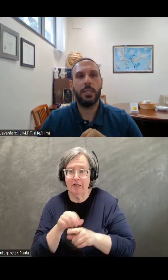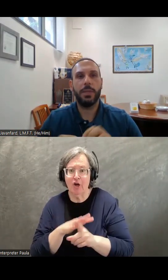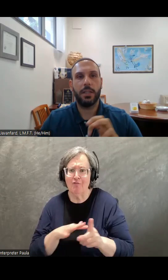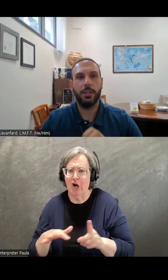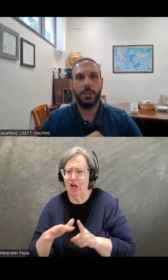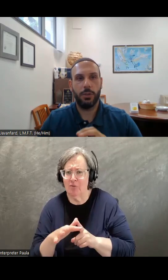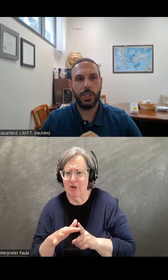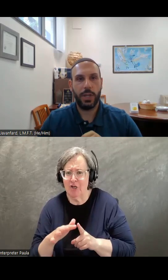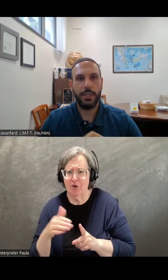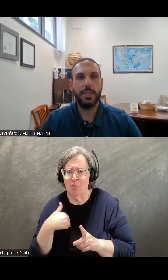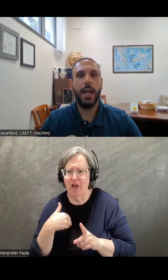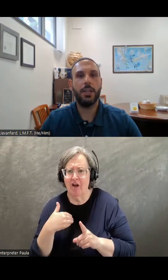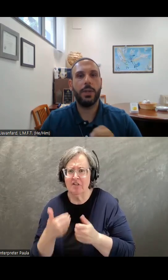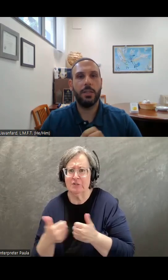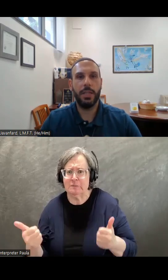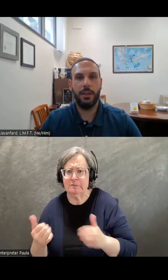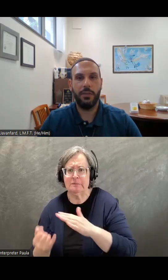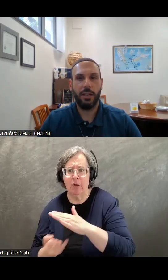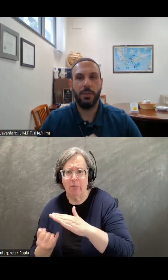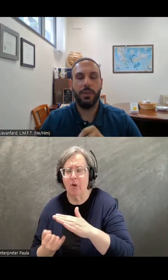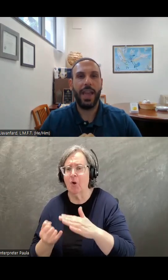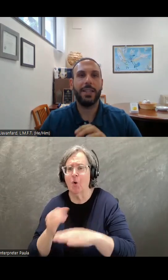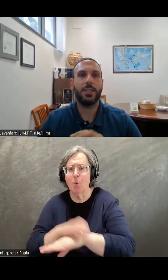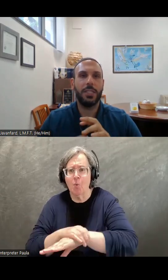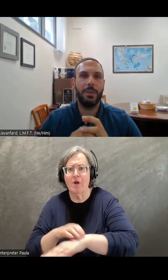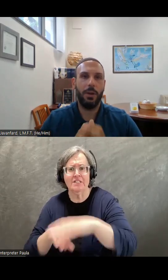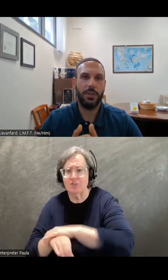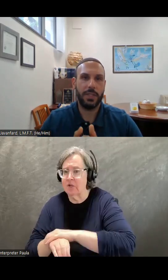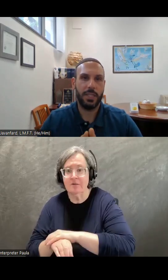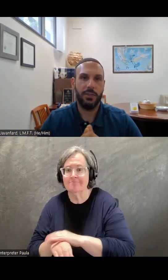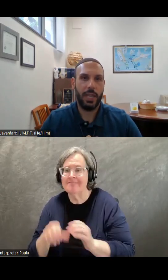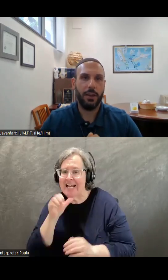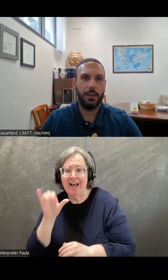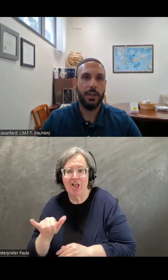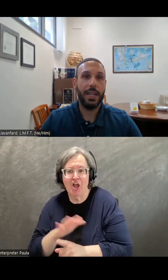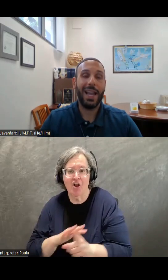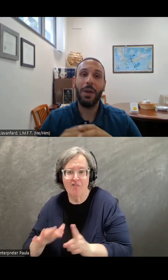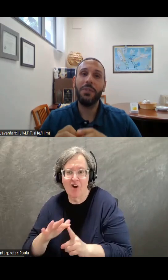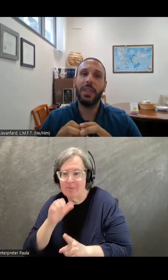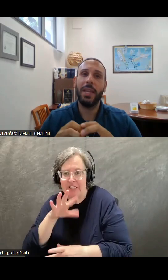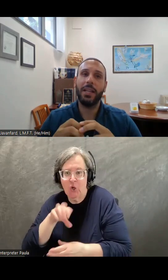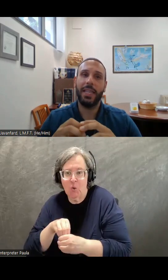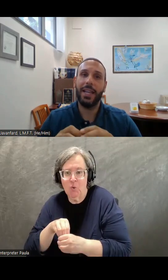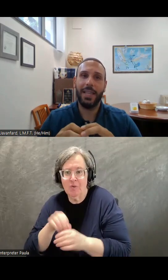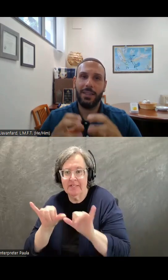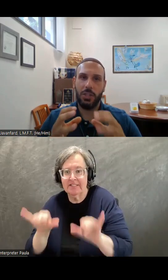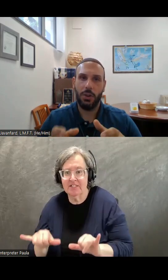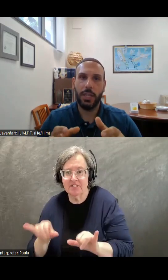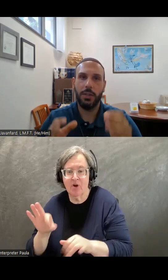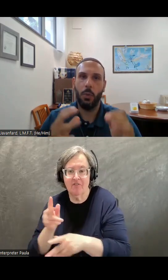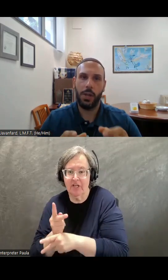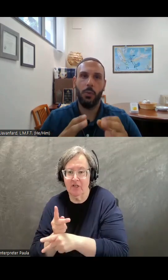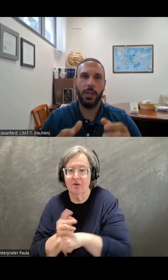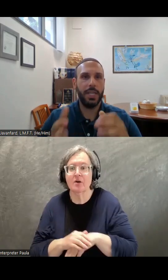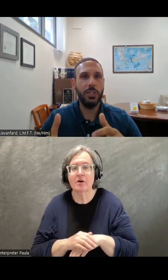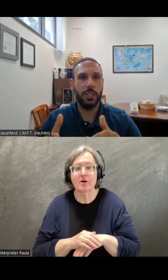is going to be seclusion or restraints, is not going to be in an environment where that is going to be part of the system of care. However, they may not get as